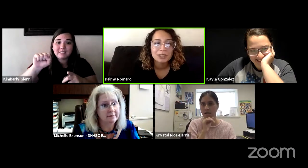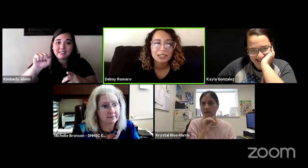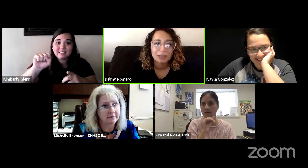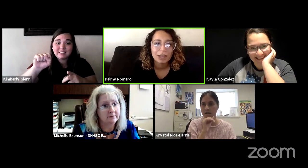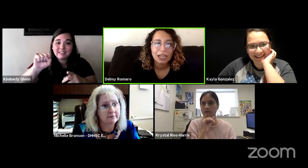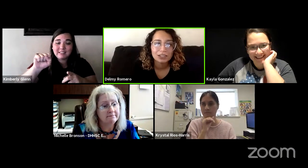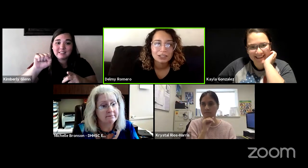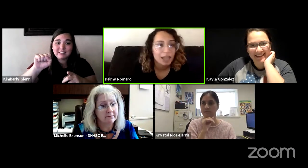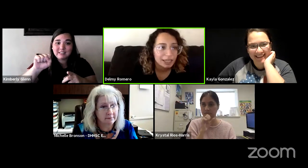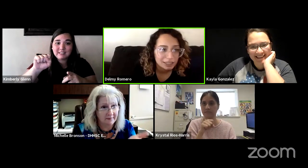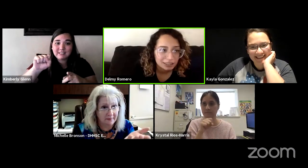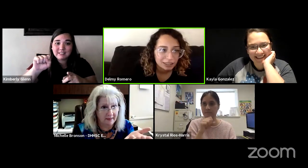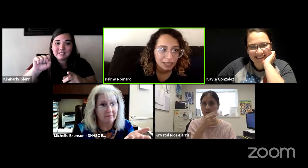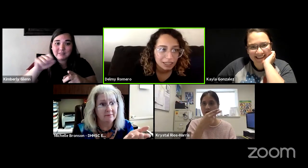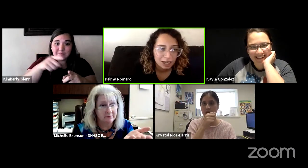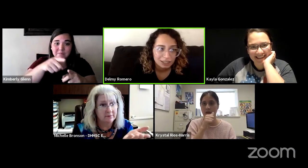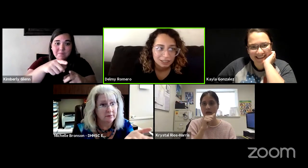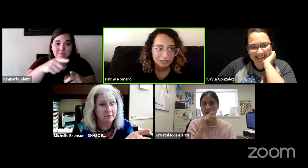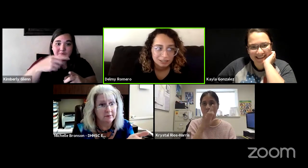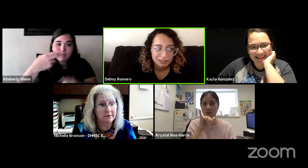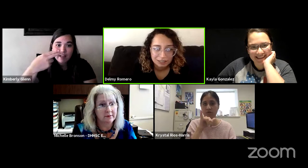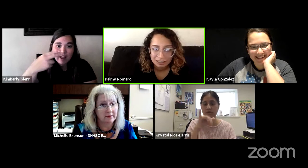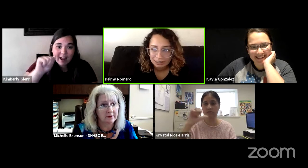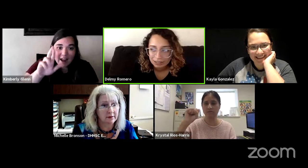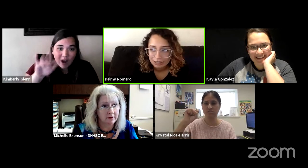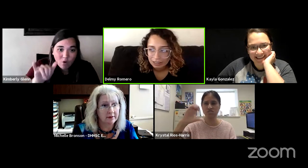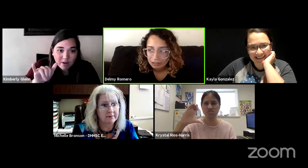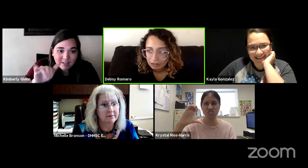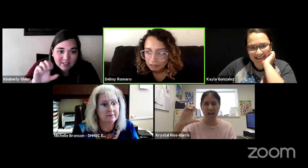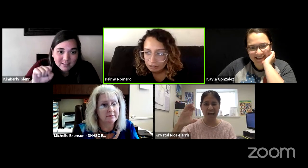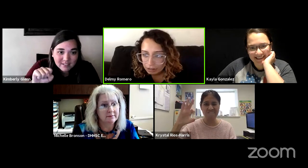HC, what was the name? HS. HS.